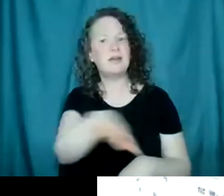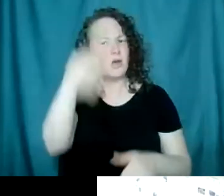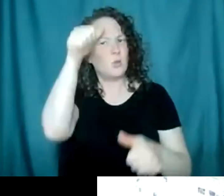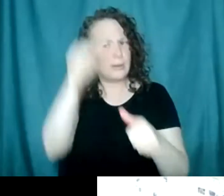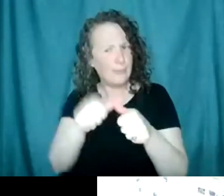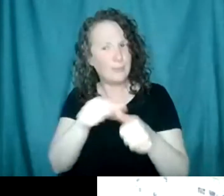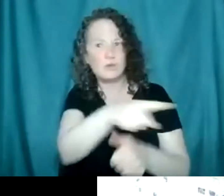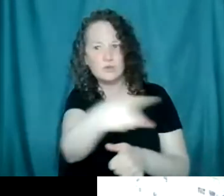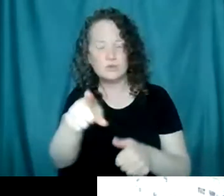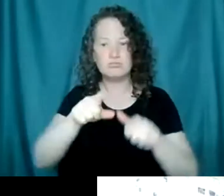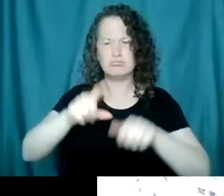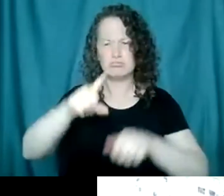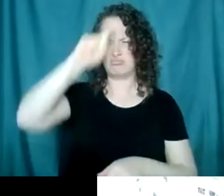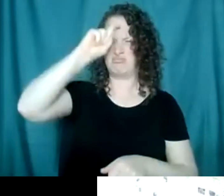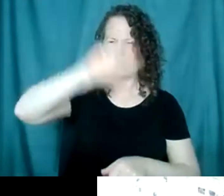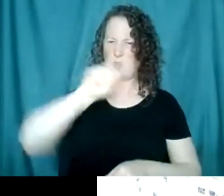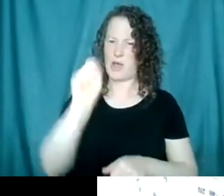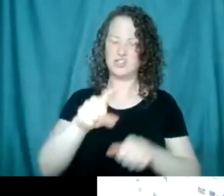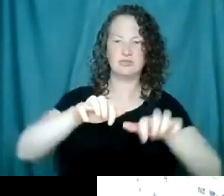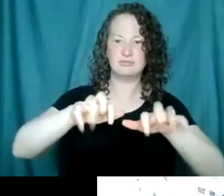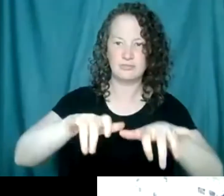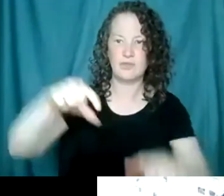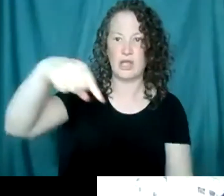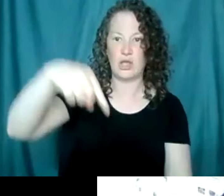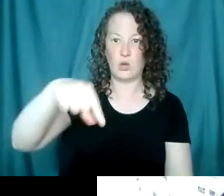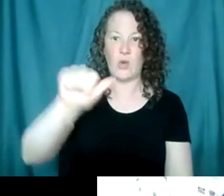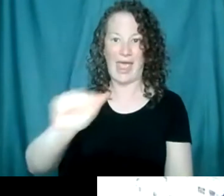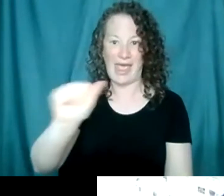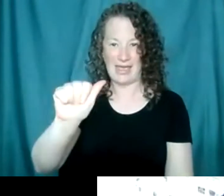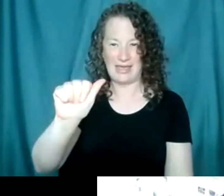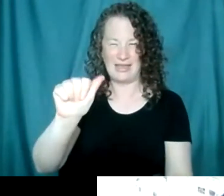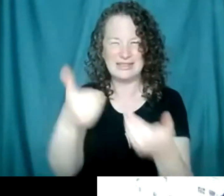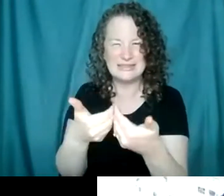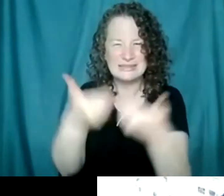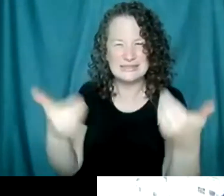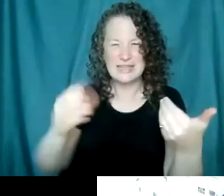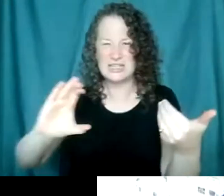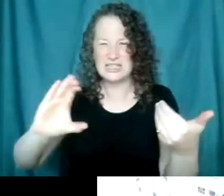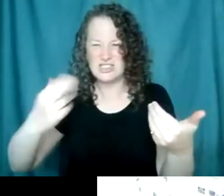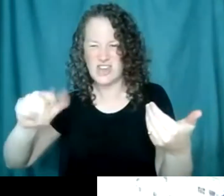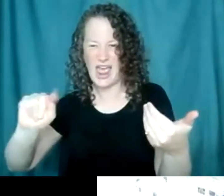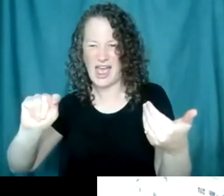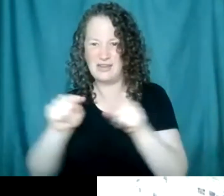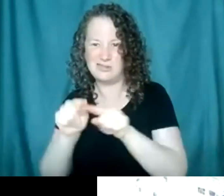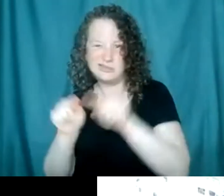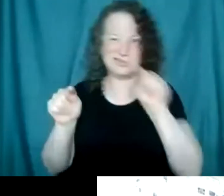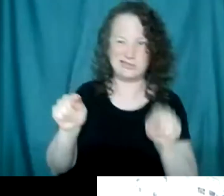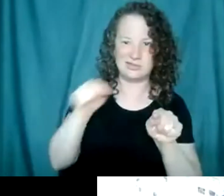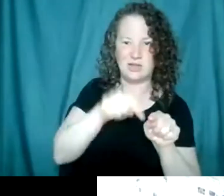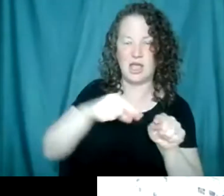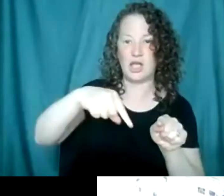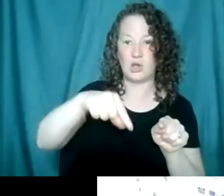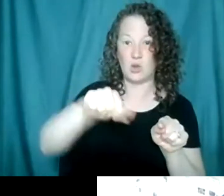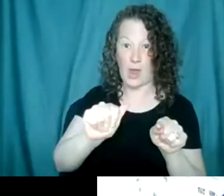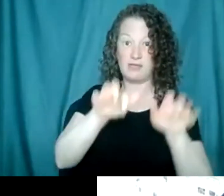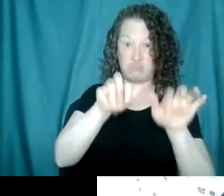put them in the Q&A section below that you can see. It's not the chat, it's actually a specific button down at the bottom of your screen, Q&A. And with that,